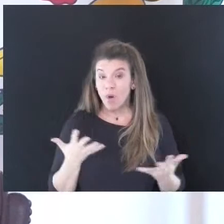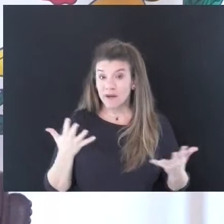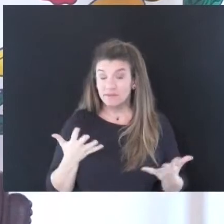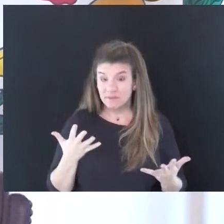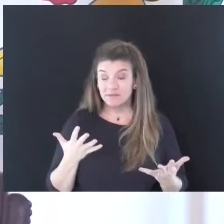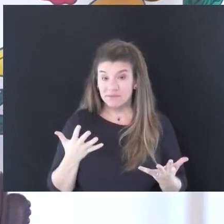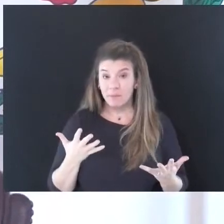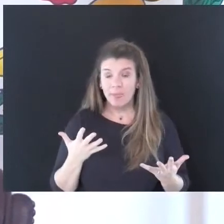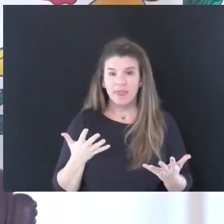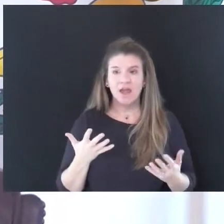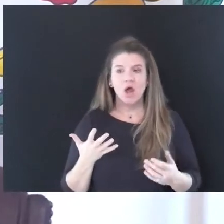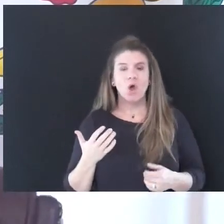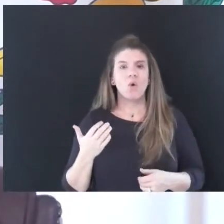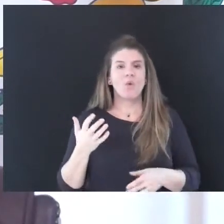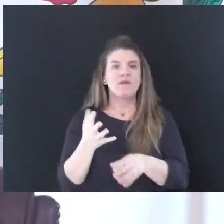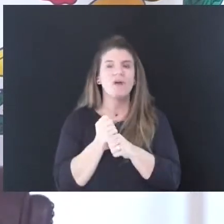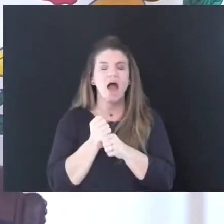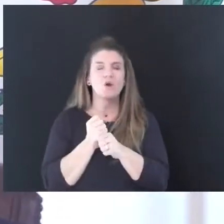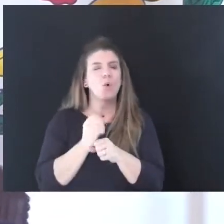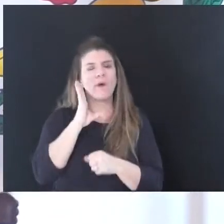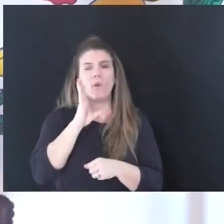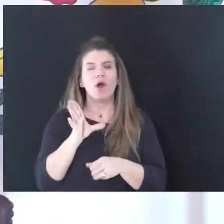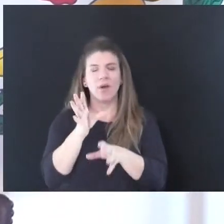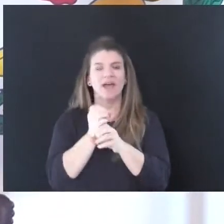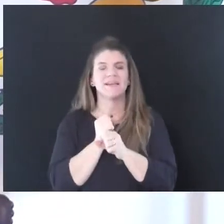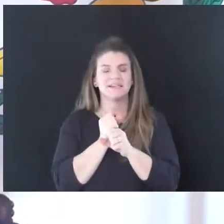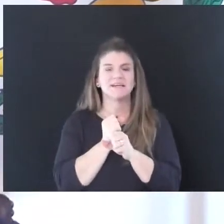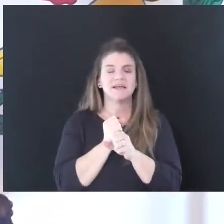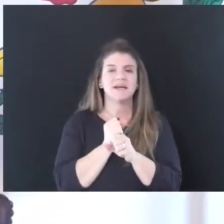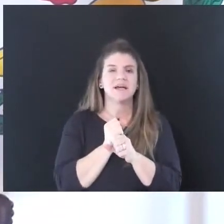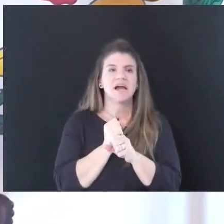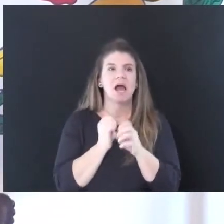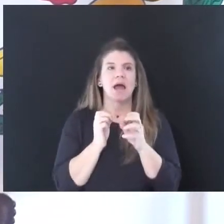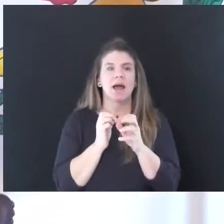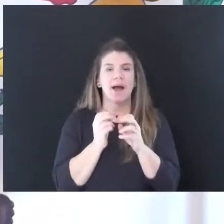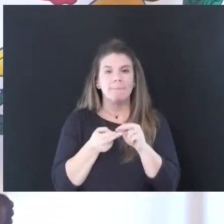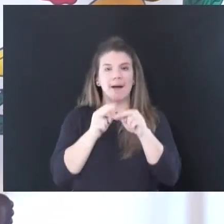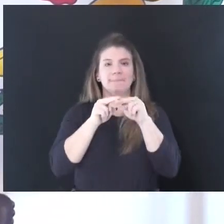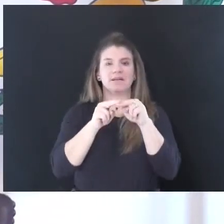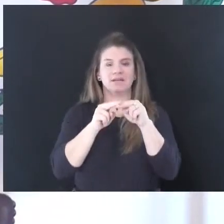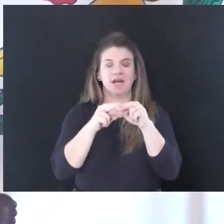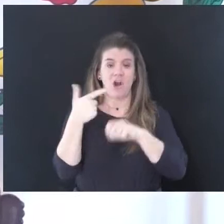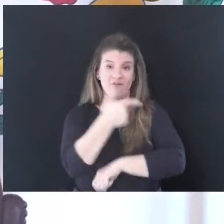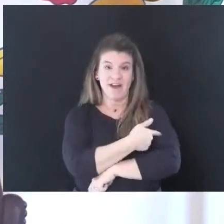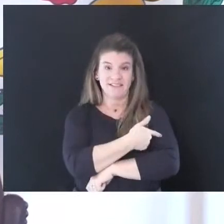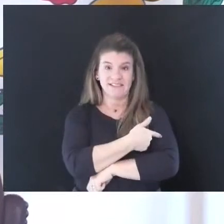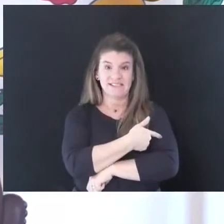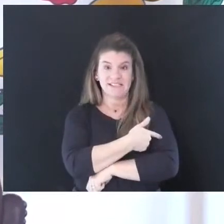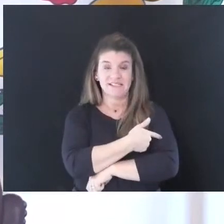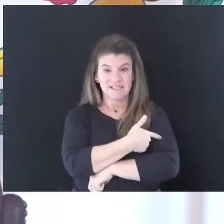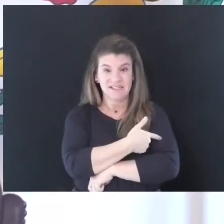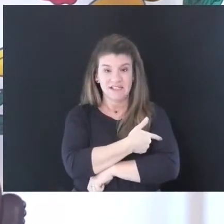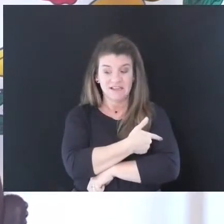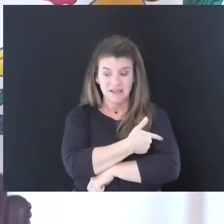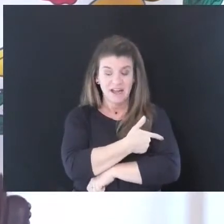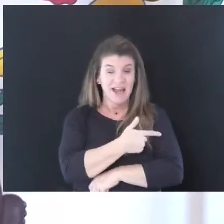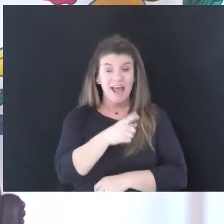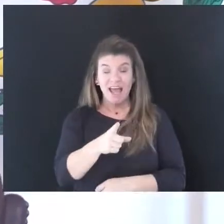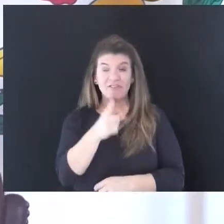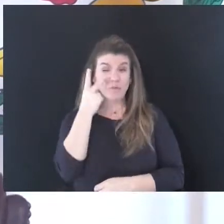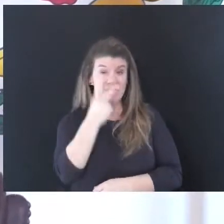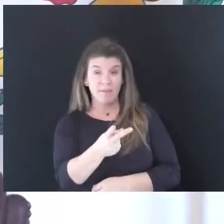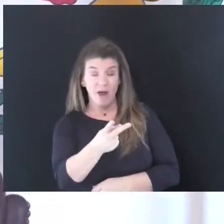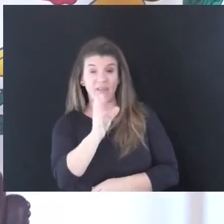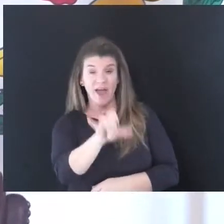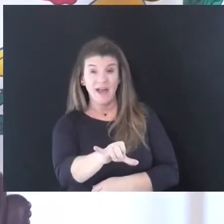know, is we're going to get, you know, a bump in our vaccines. And it's, you know, if you think